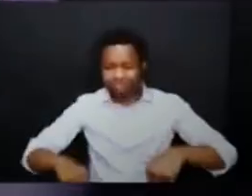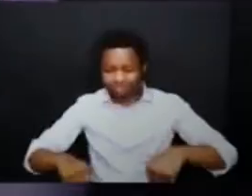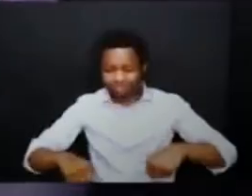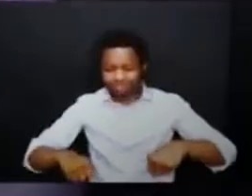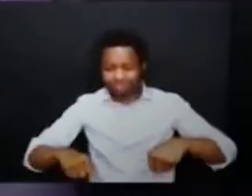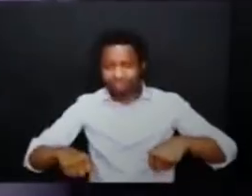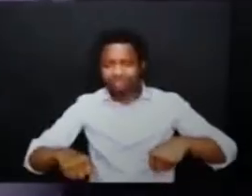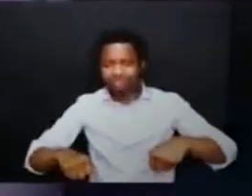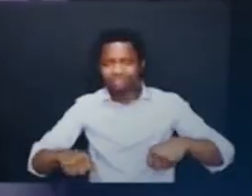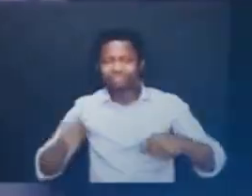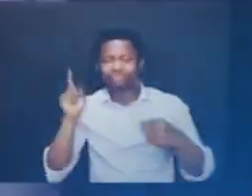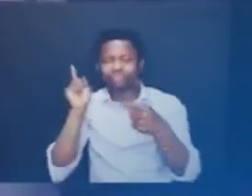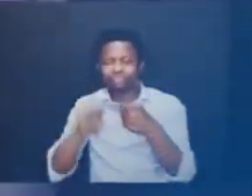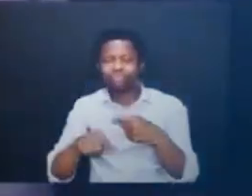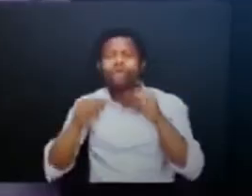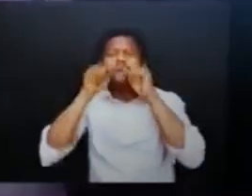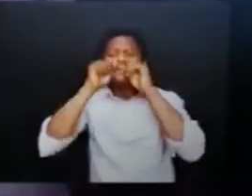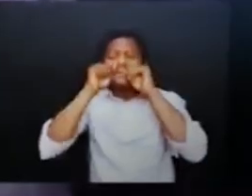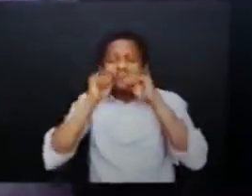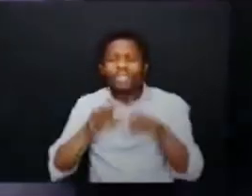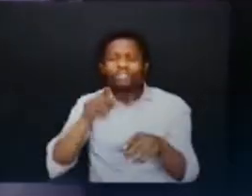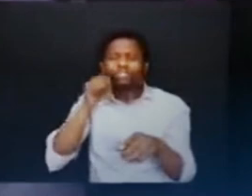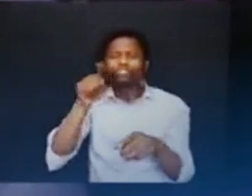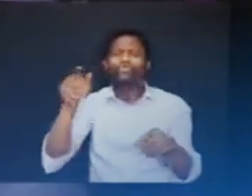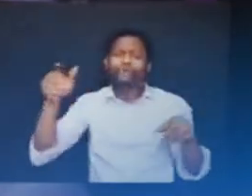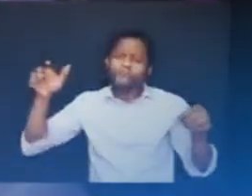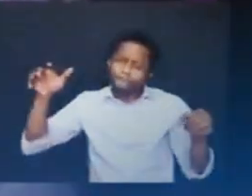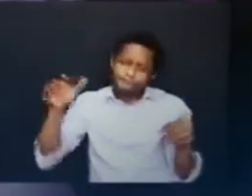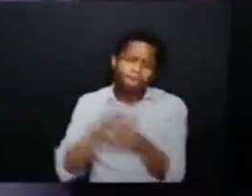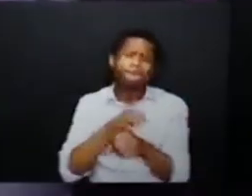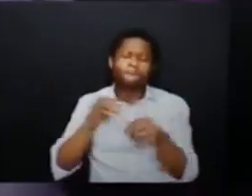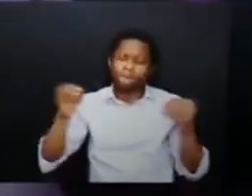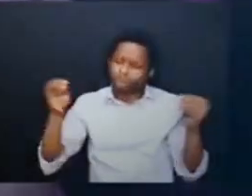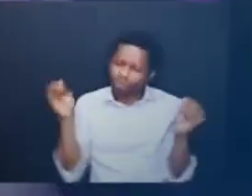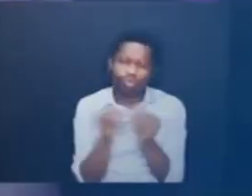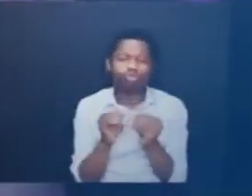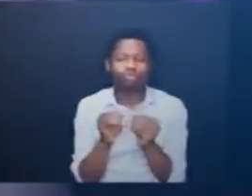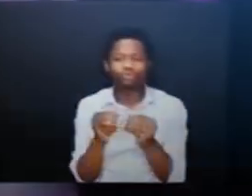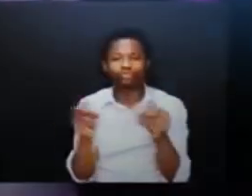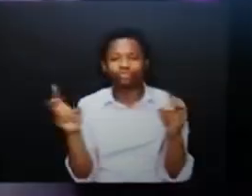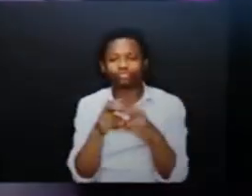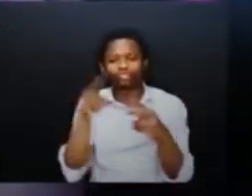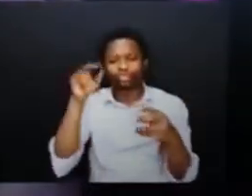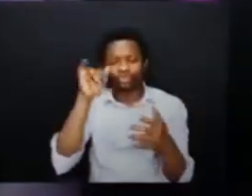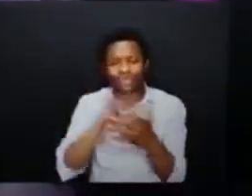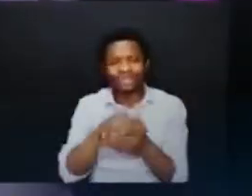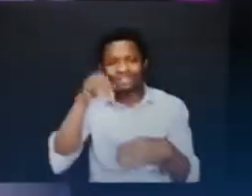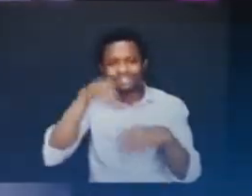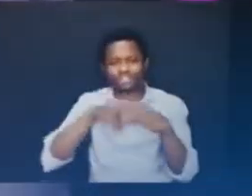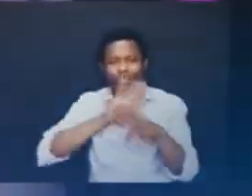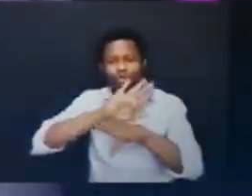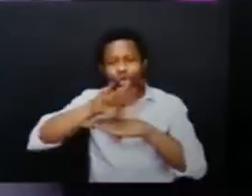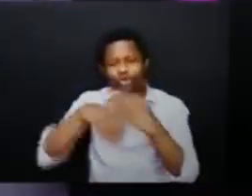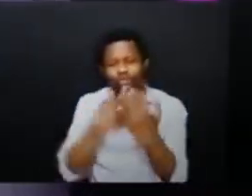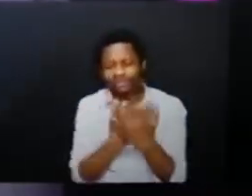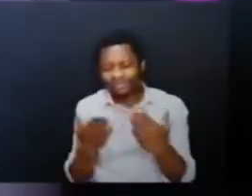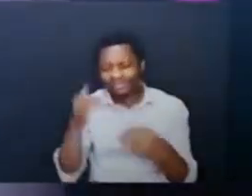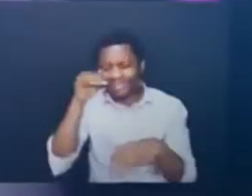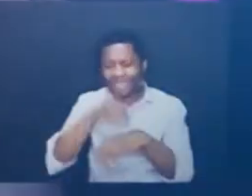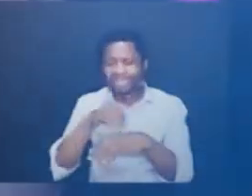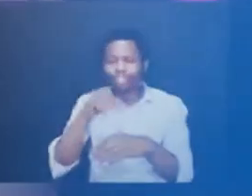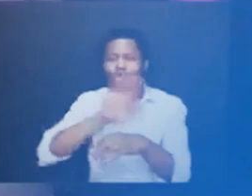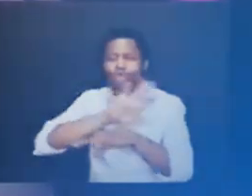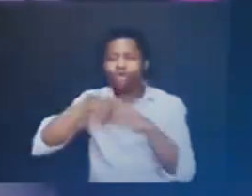listen, to bless you abundantly, so that in all things, at all times, and having all that you